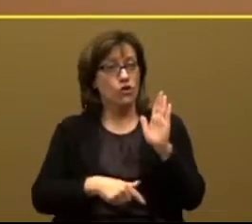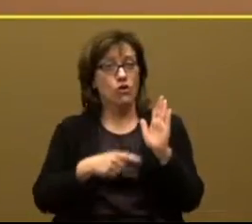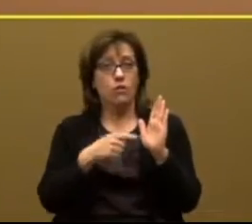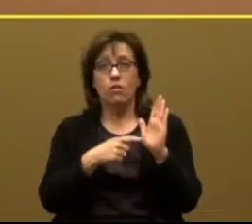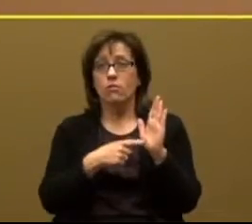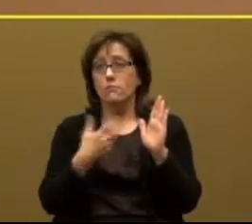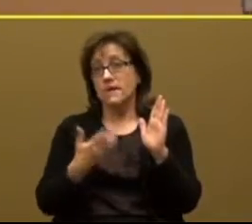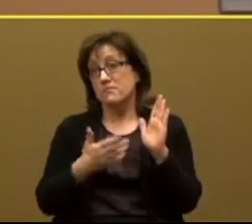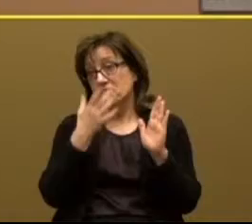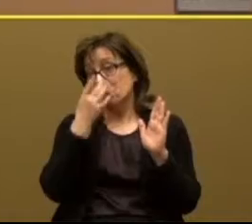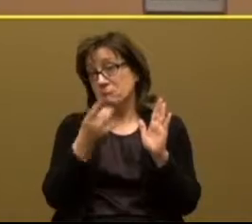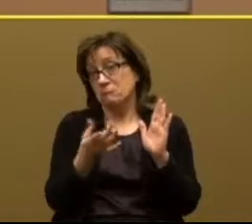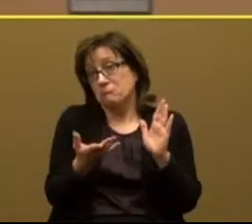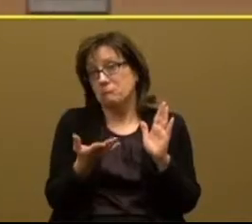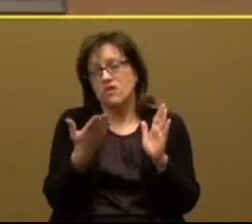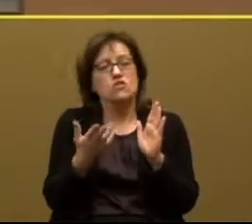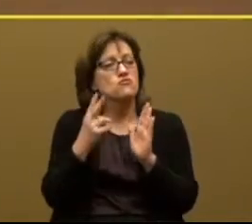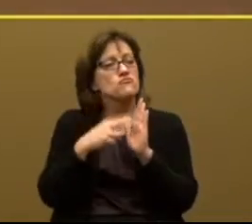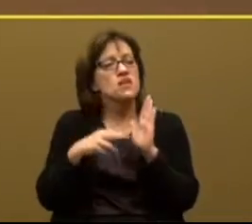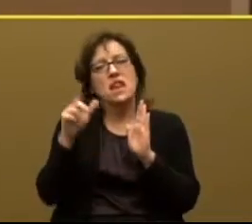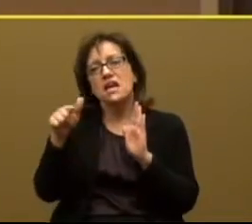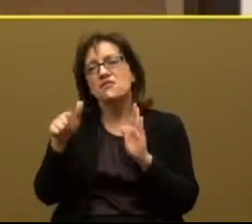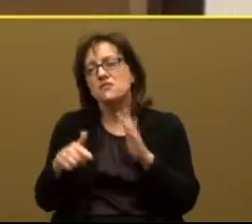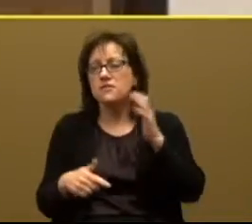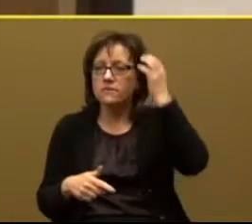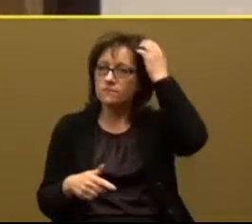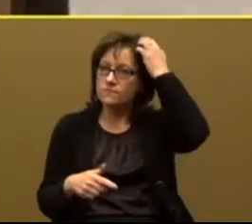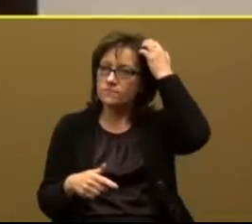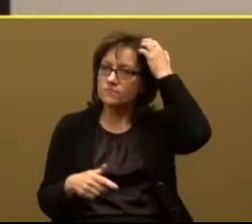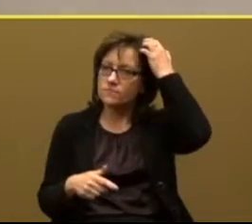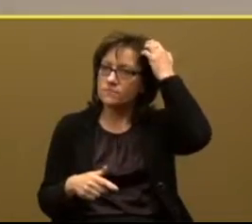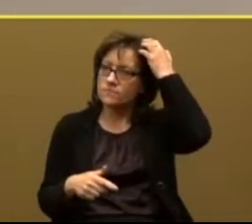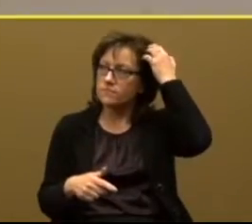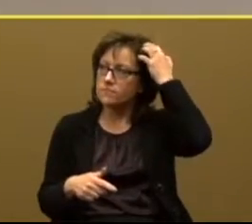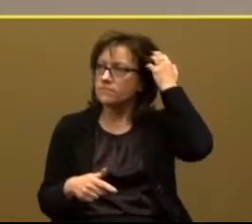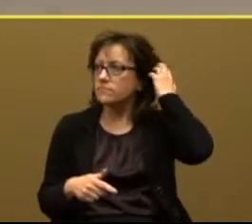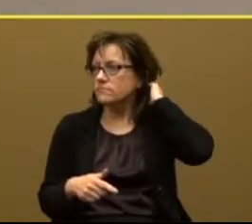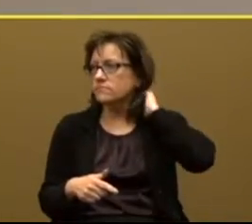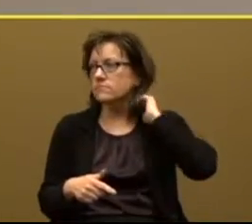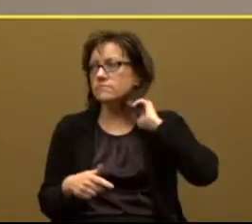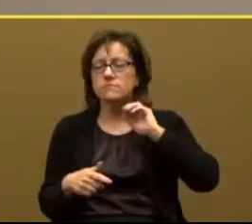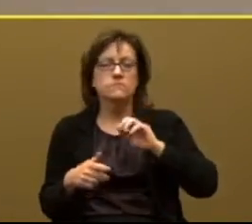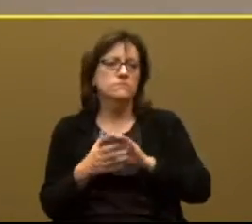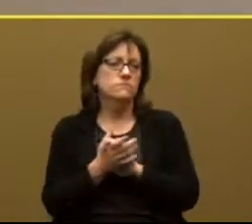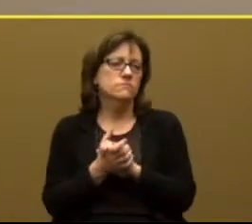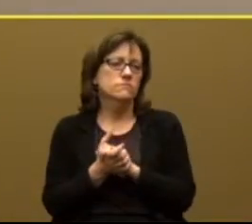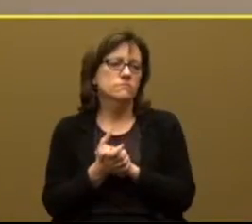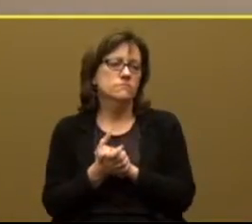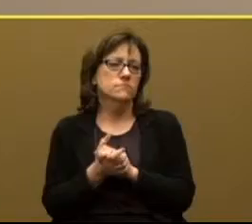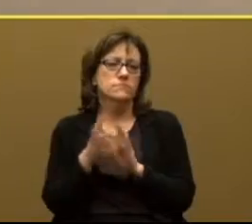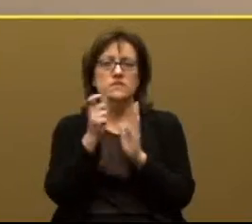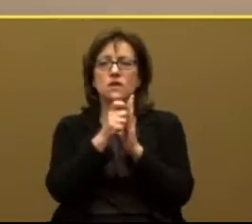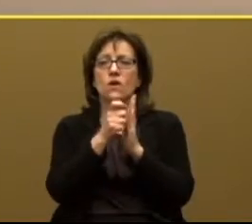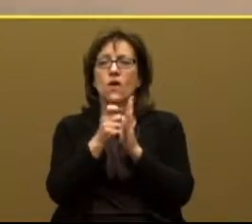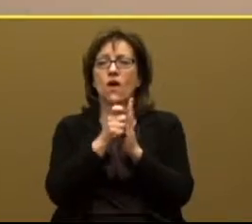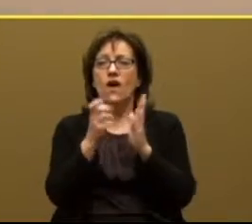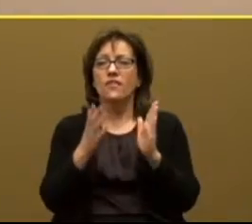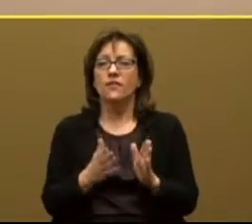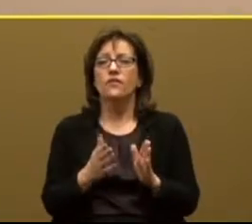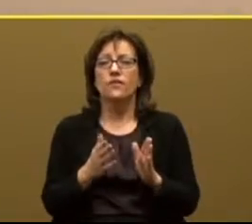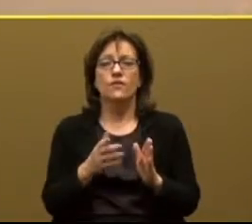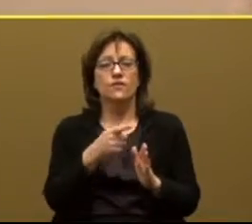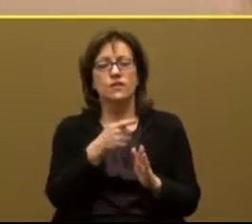maybe want to read later. Susan Wiley wrote an article that's in your stack called